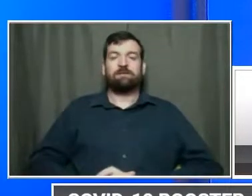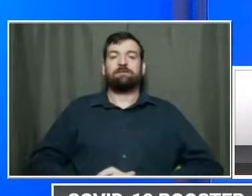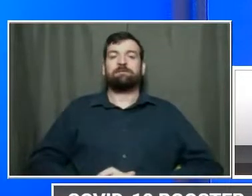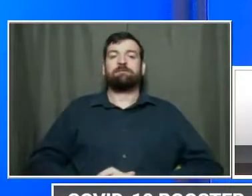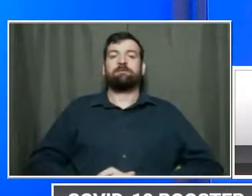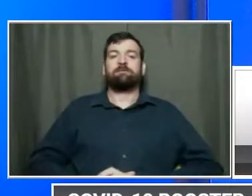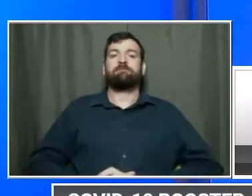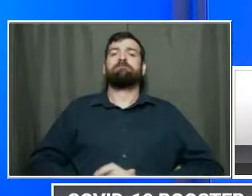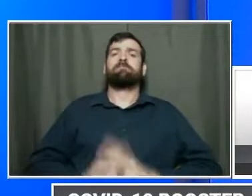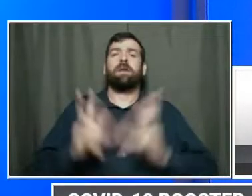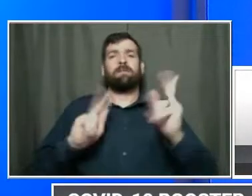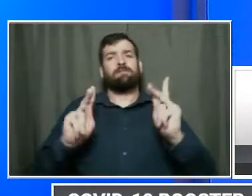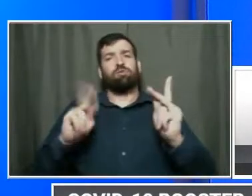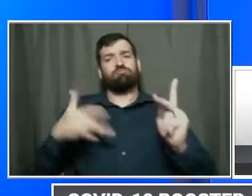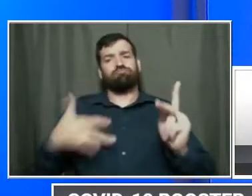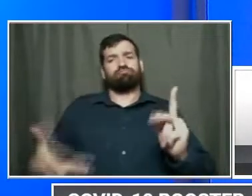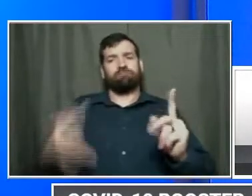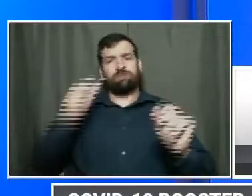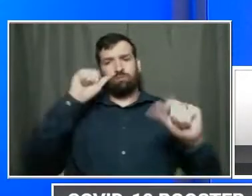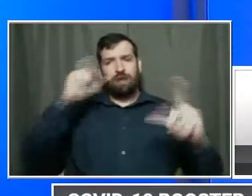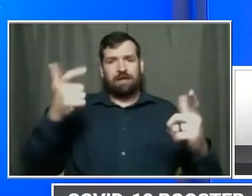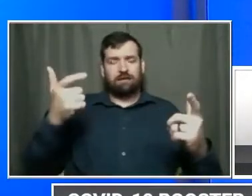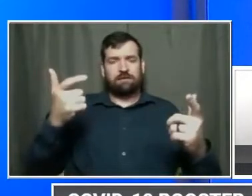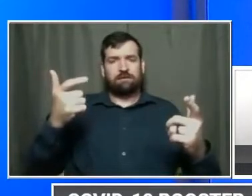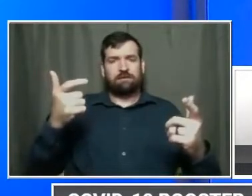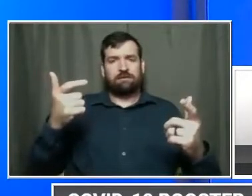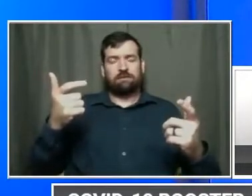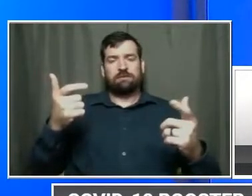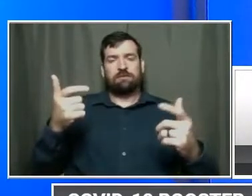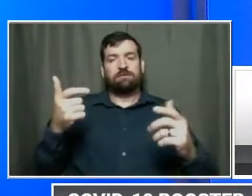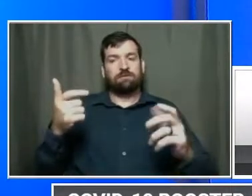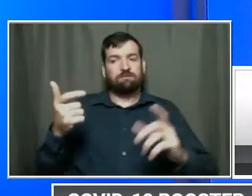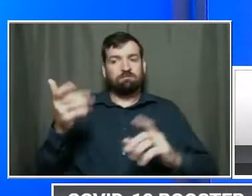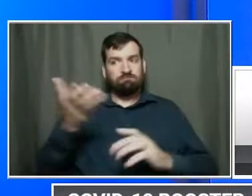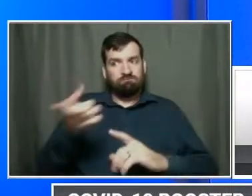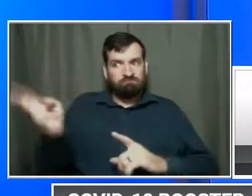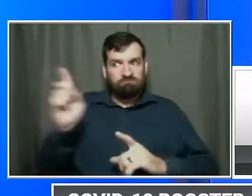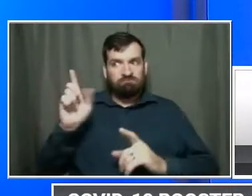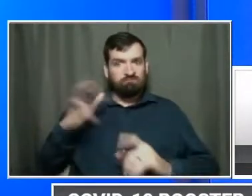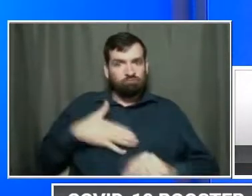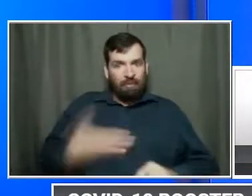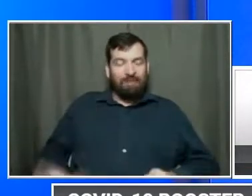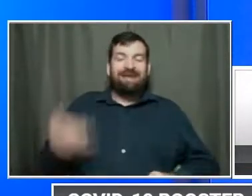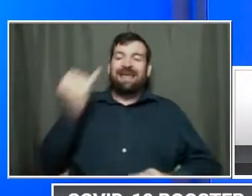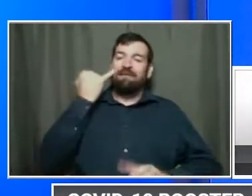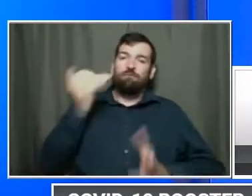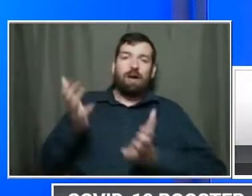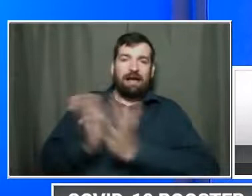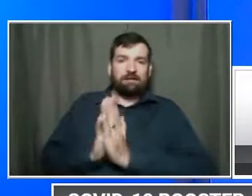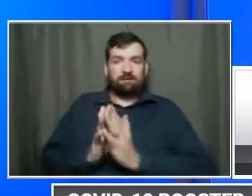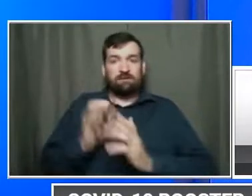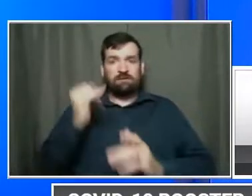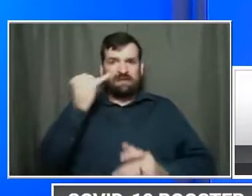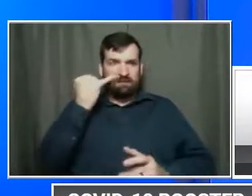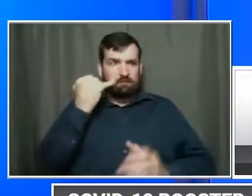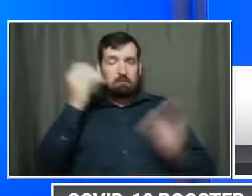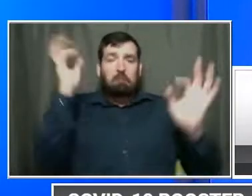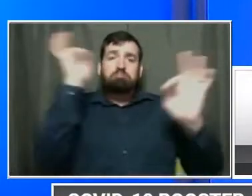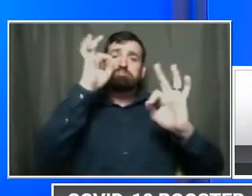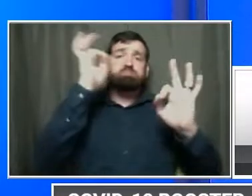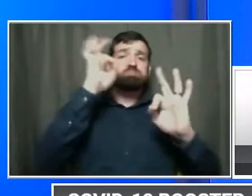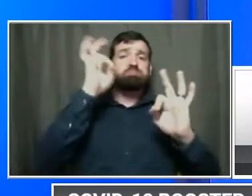usually surprised that there are people that are willing to help if they just ask for it. If you don't know about it, if you don't know people need